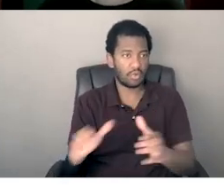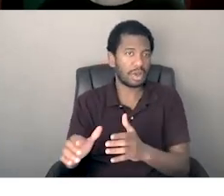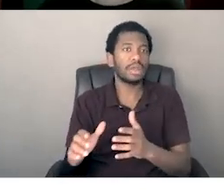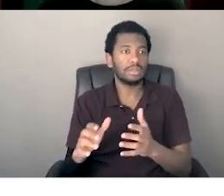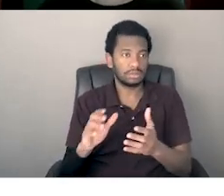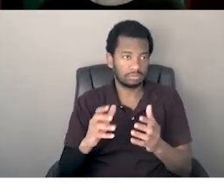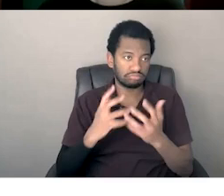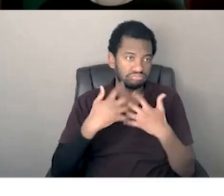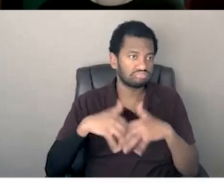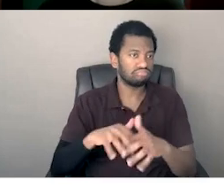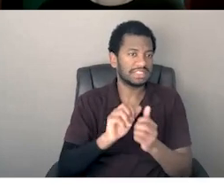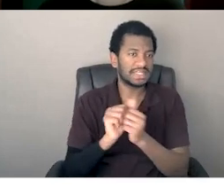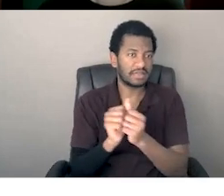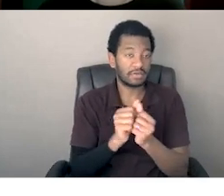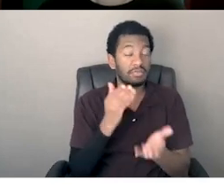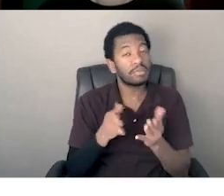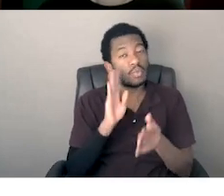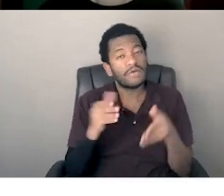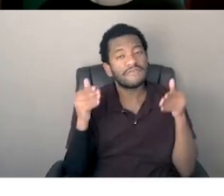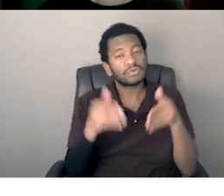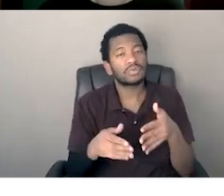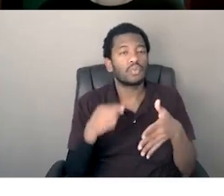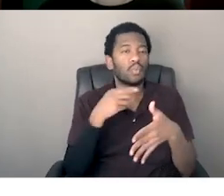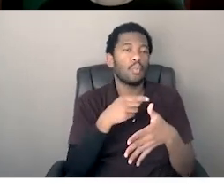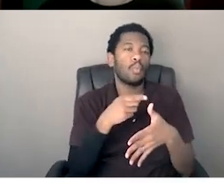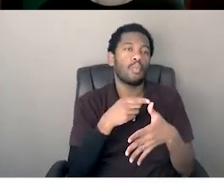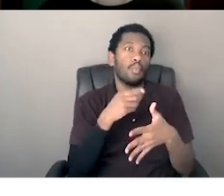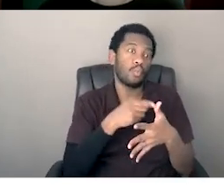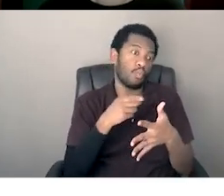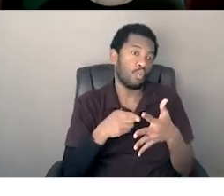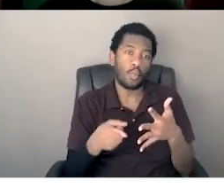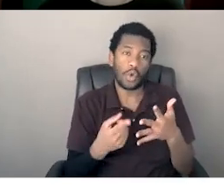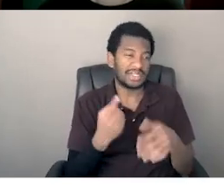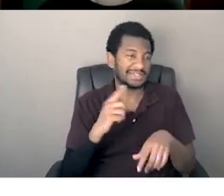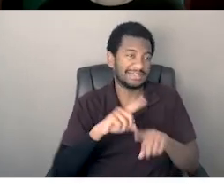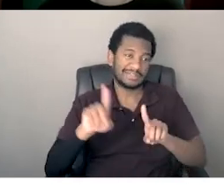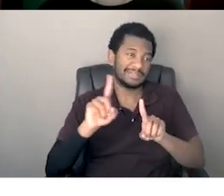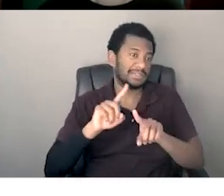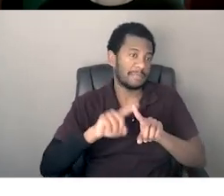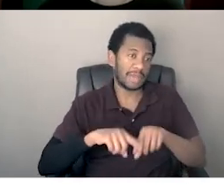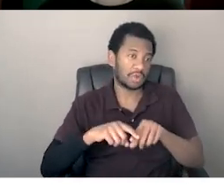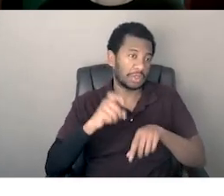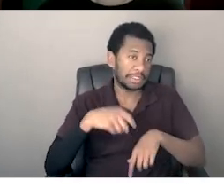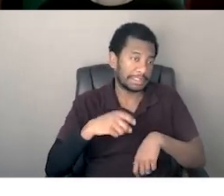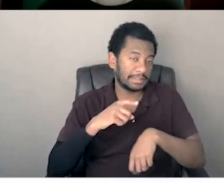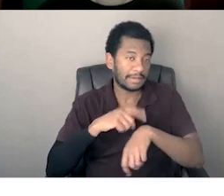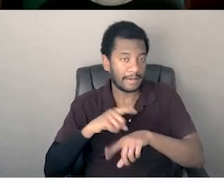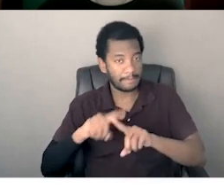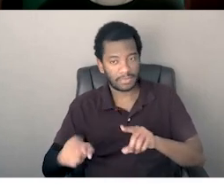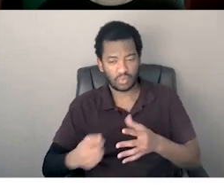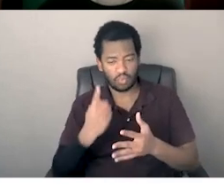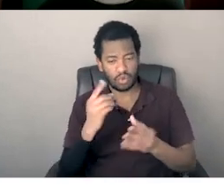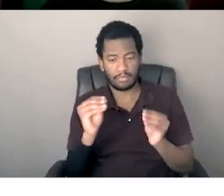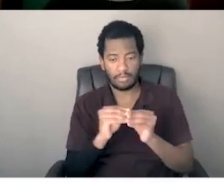time, but one's not more important. And while they're definitely universally needed,